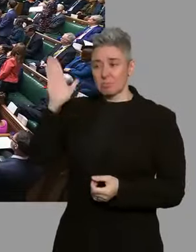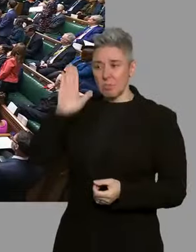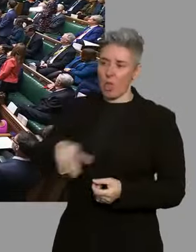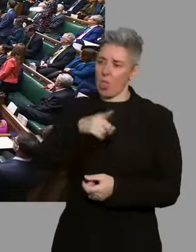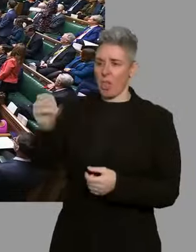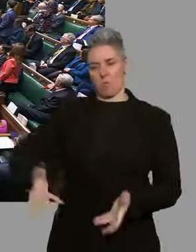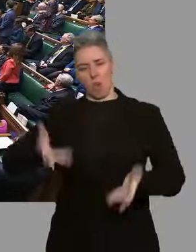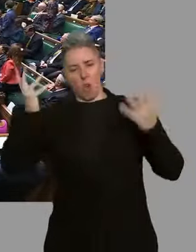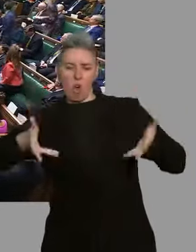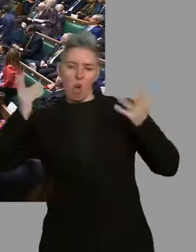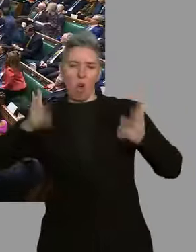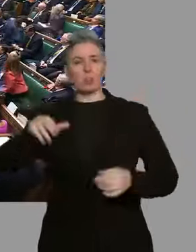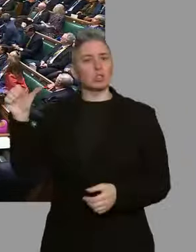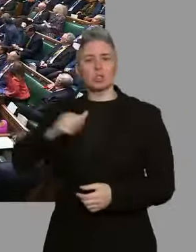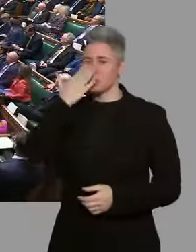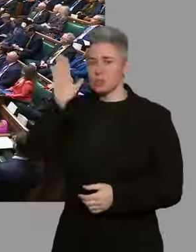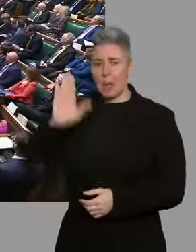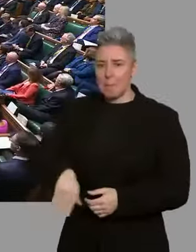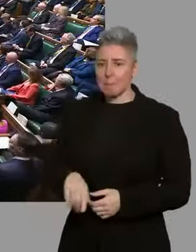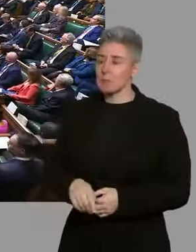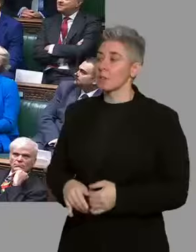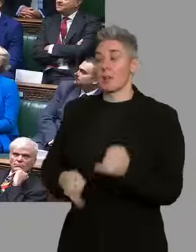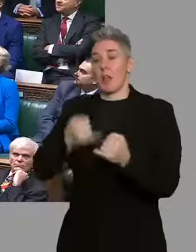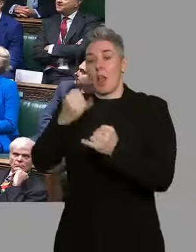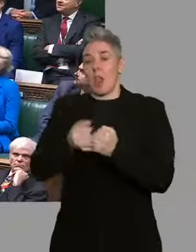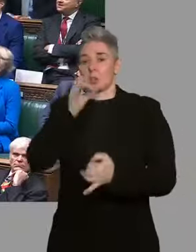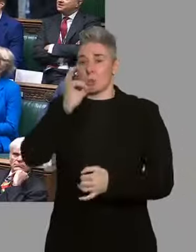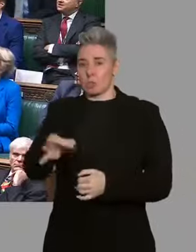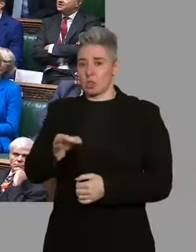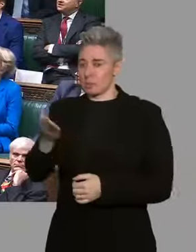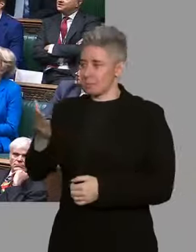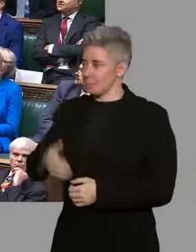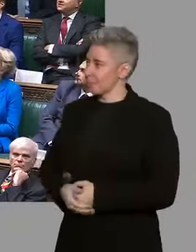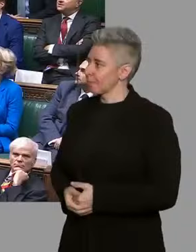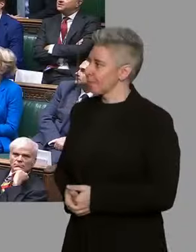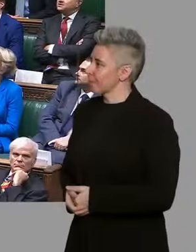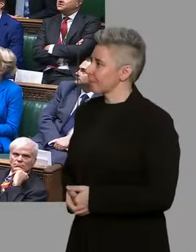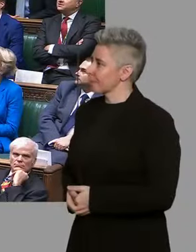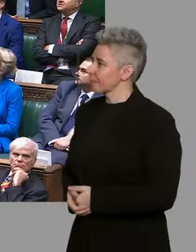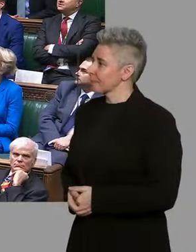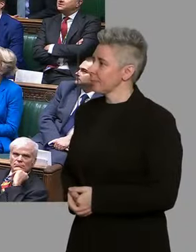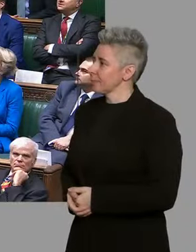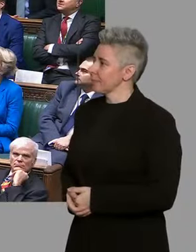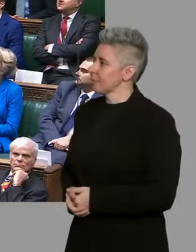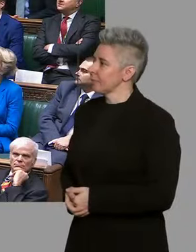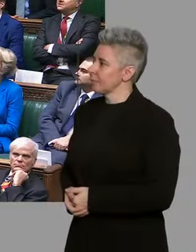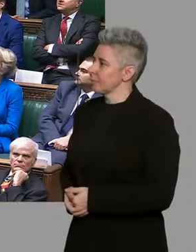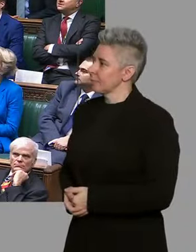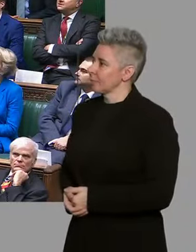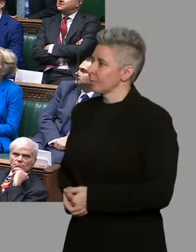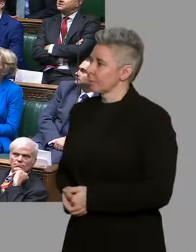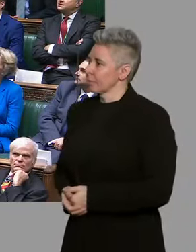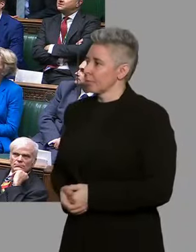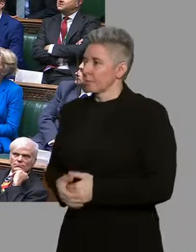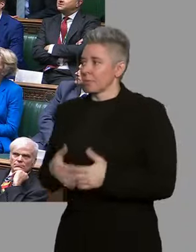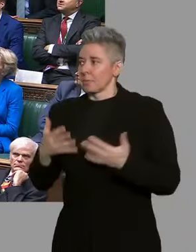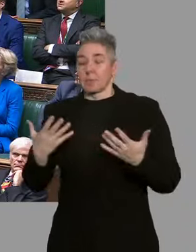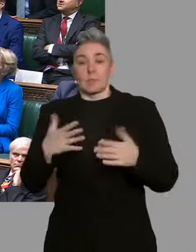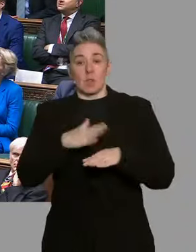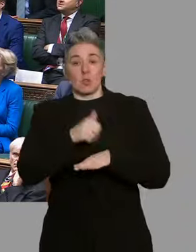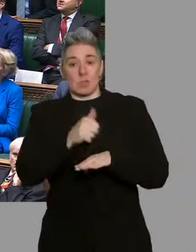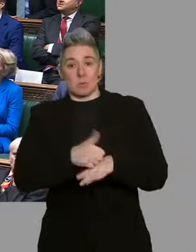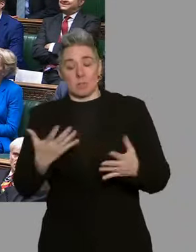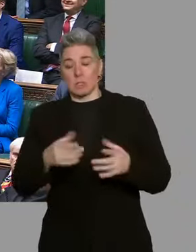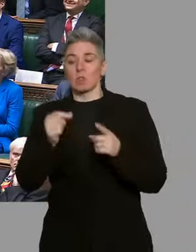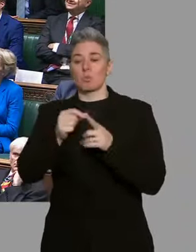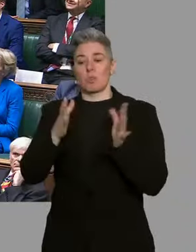Dr. Luke Evans. Mr. Speaker, as it's Christmas, will the Prime Minister join me in congratulating Chris Middleton, who wrote